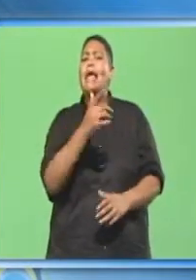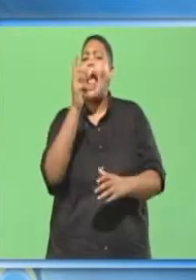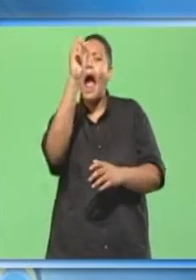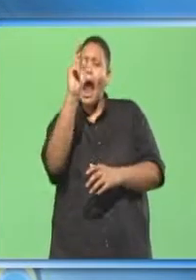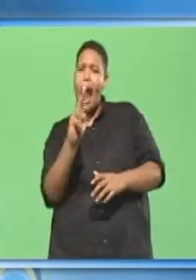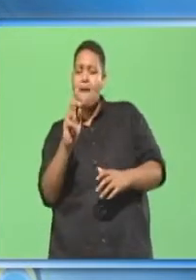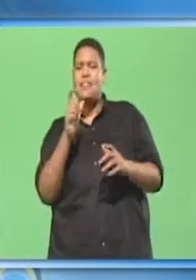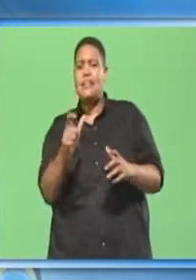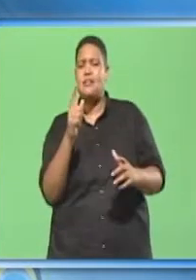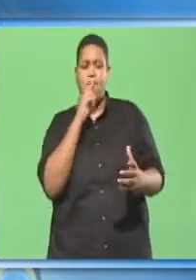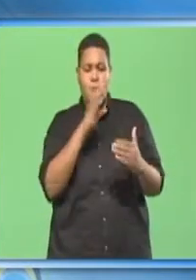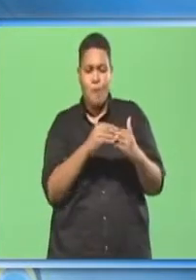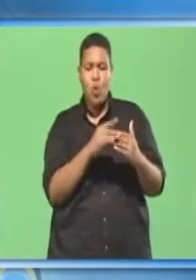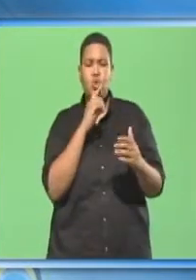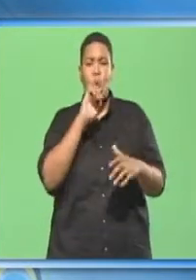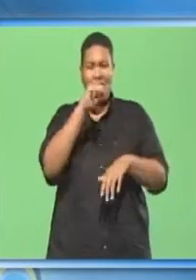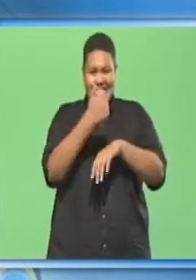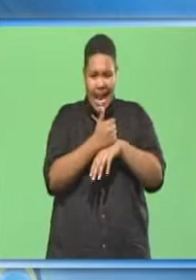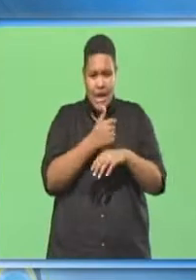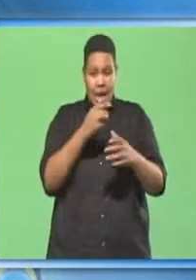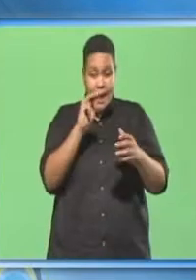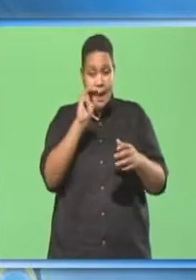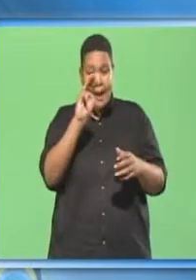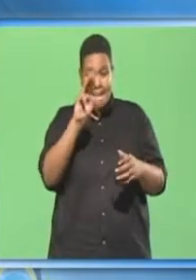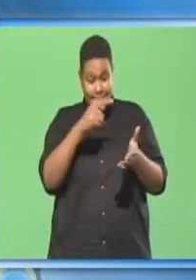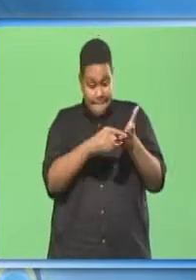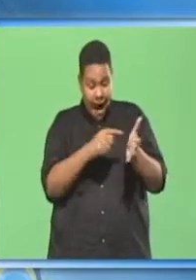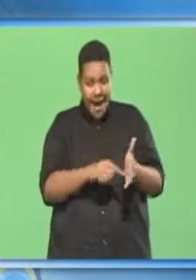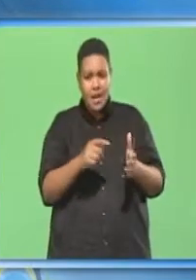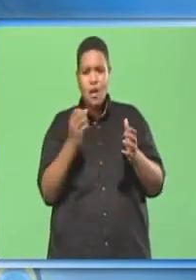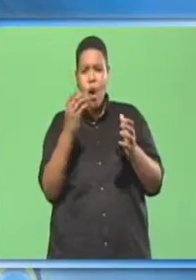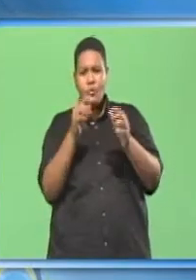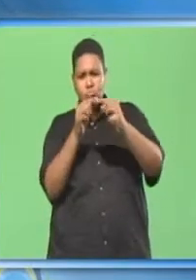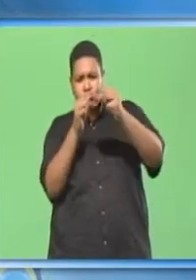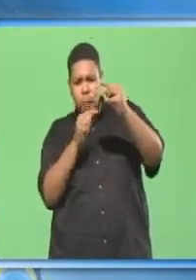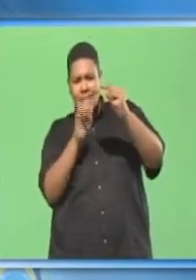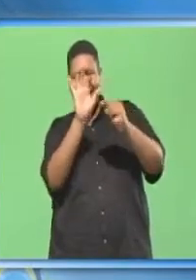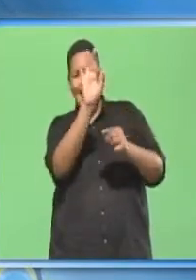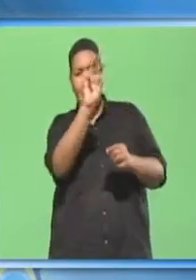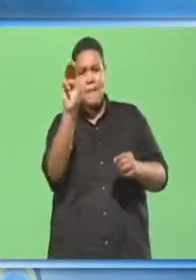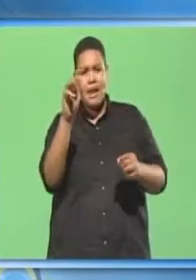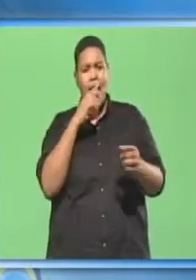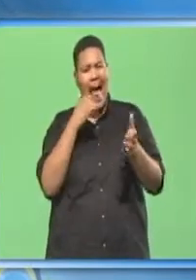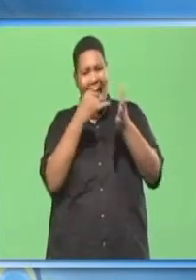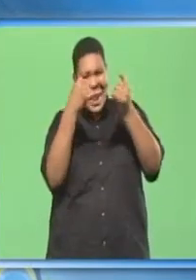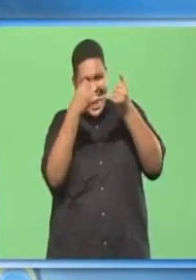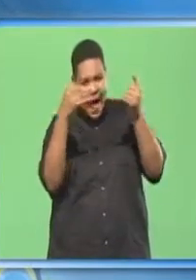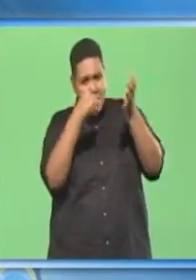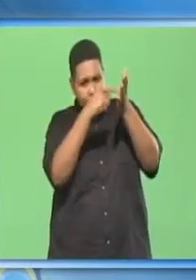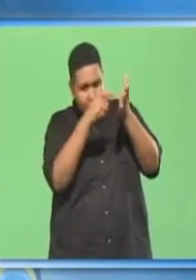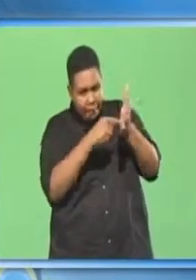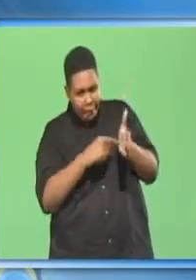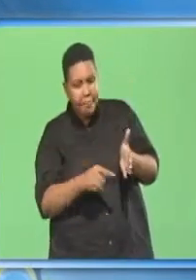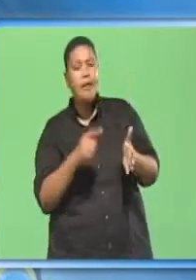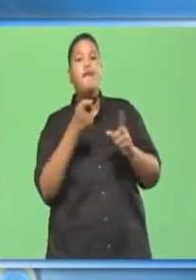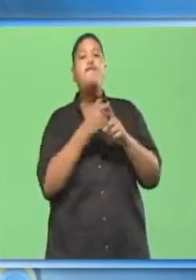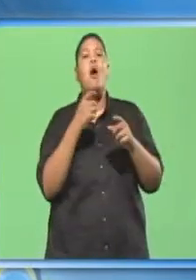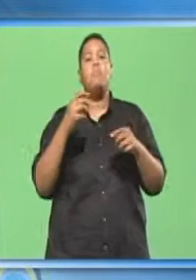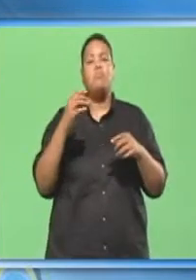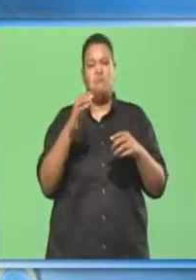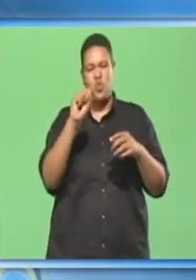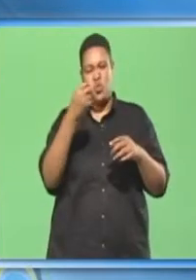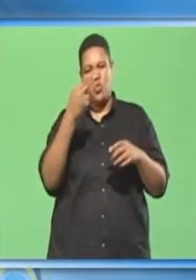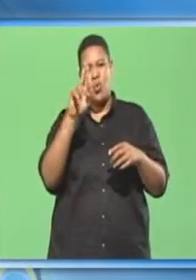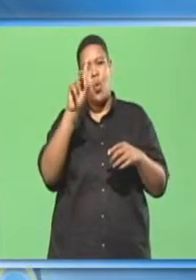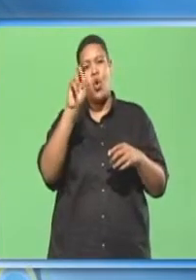of the board, so set the marking gauge 9 mm and mark lines on the edges from the shoulder to the end of the